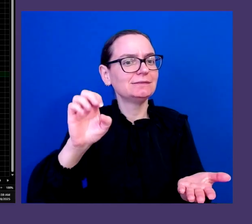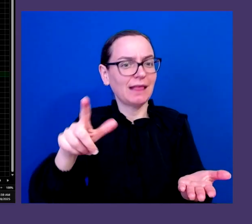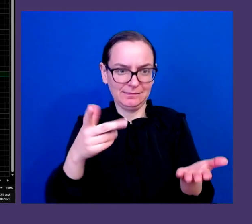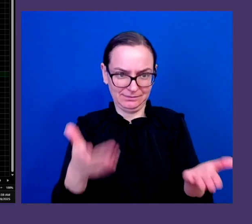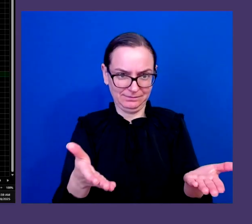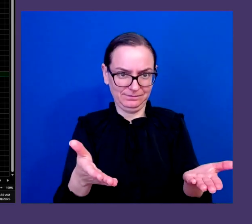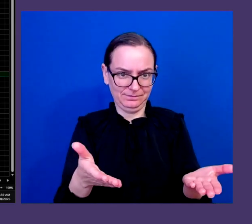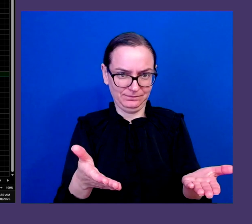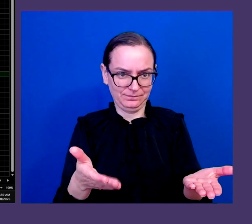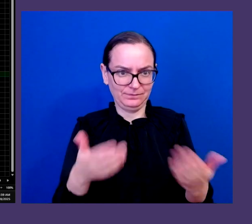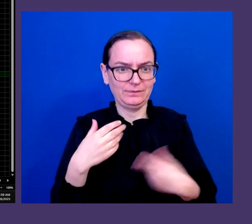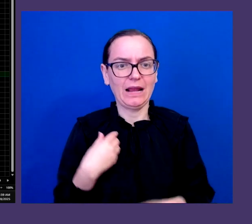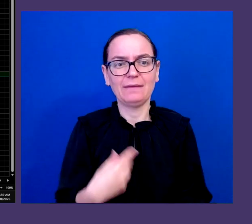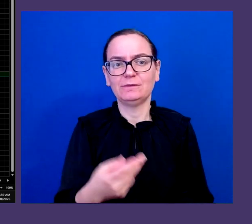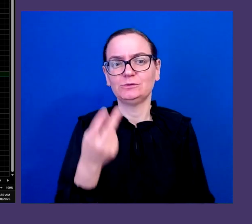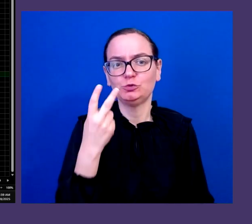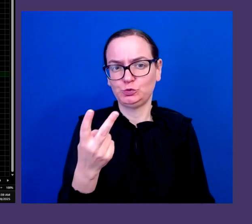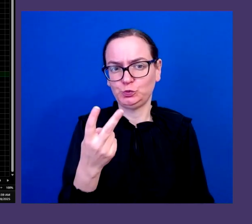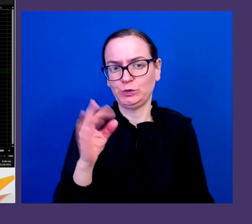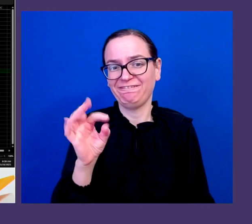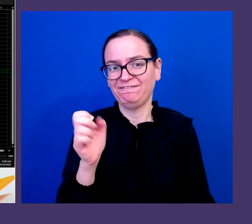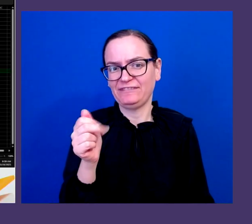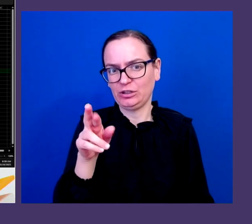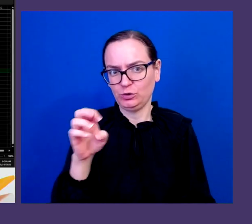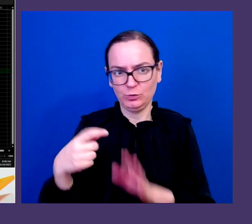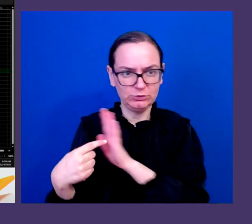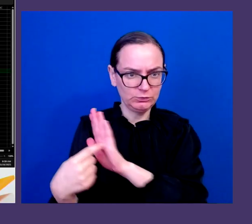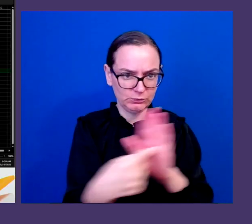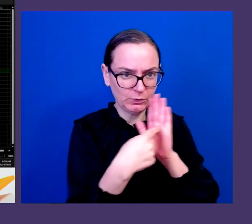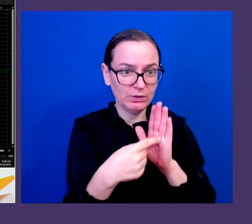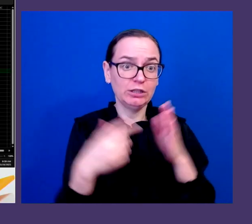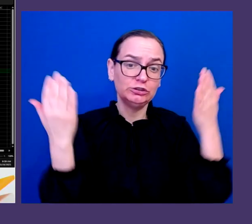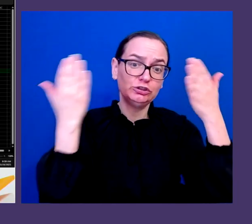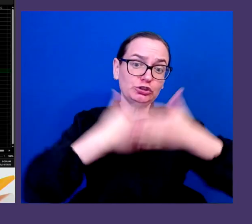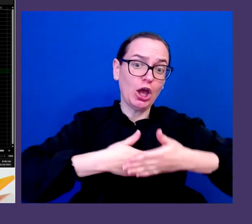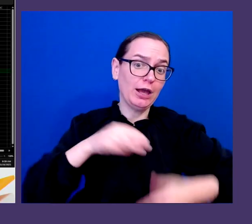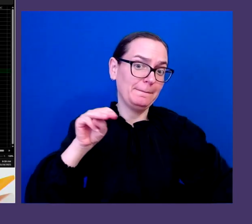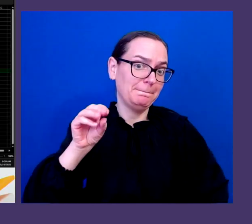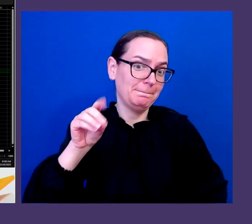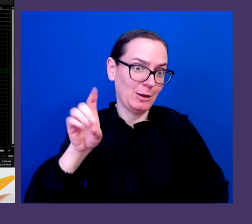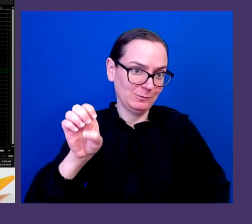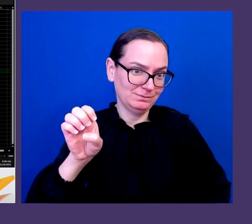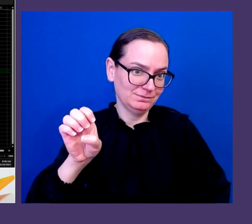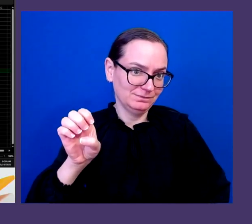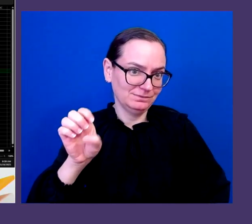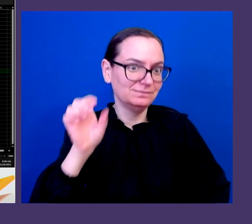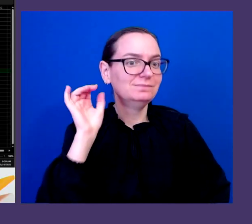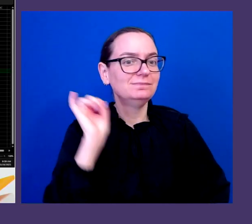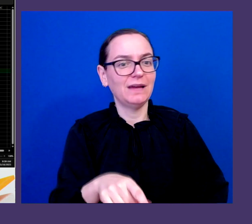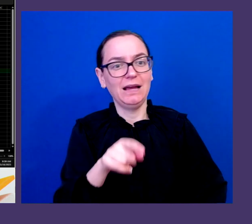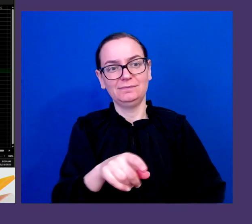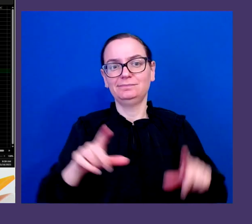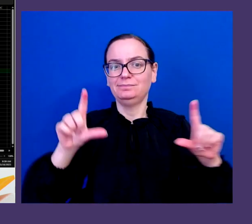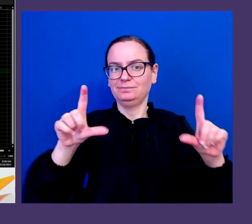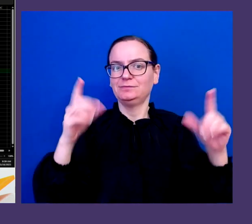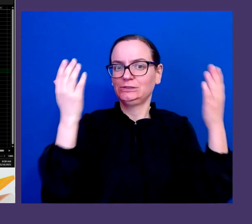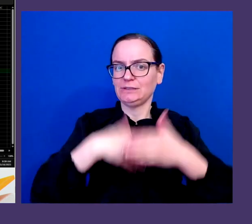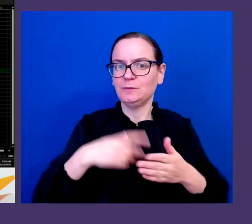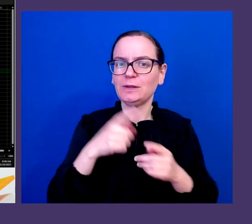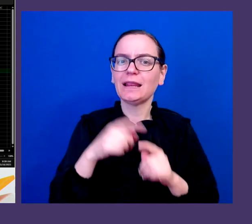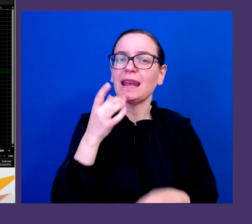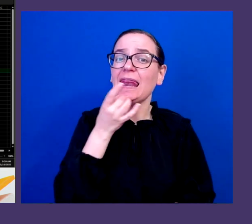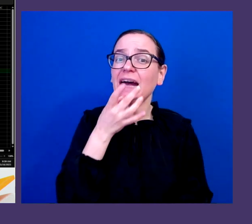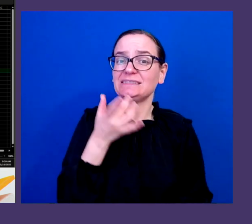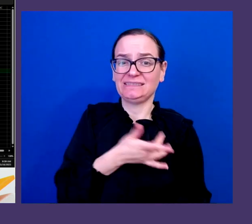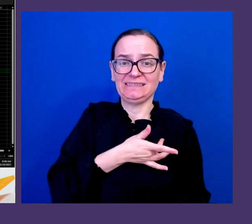here. The dark mode, we just set it up in Excel. Prior to that, with light sensitivity and Stargardt, it was really hard for me to get into an Excel